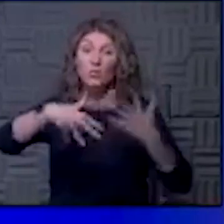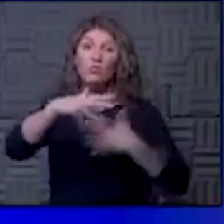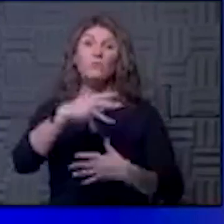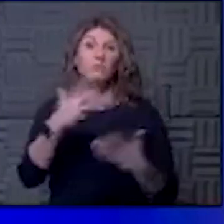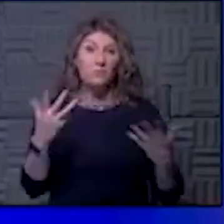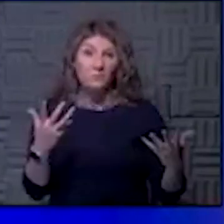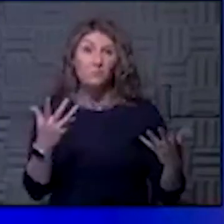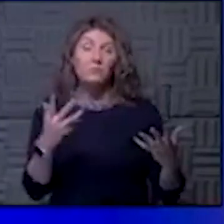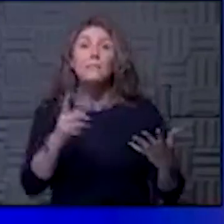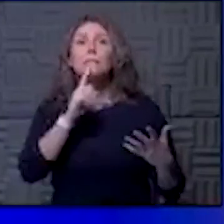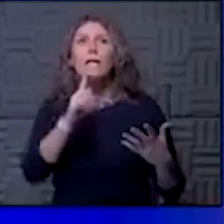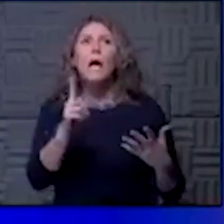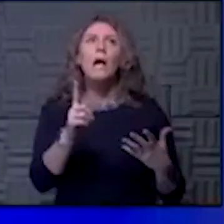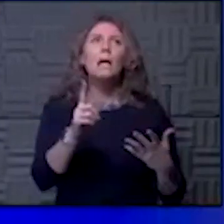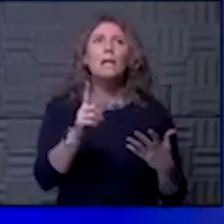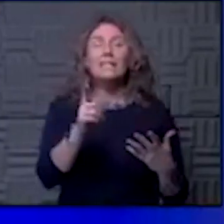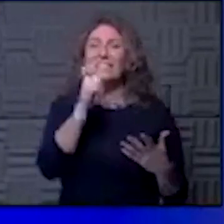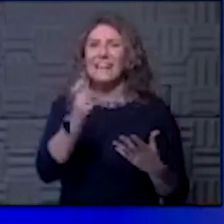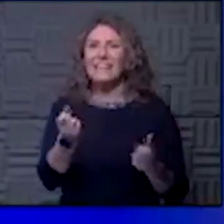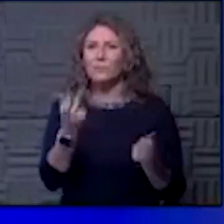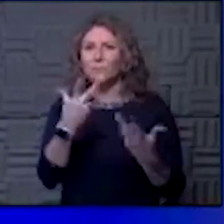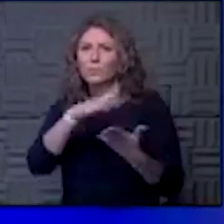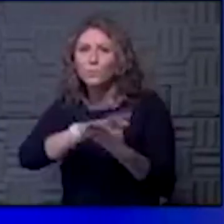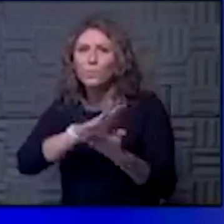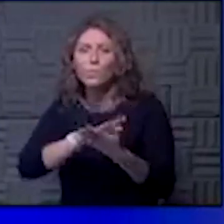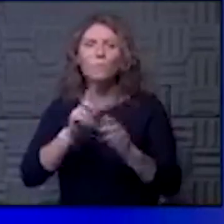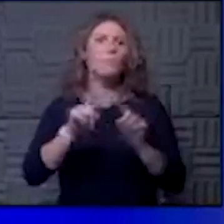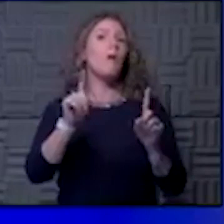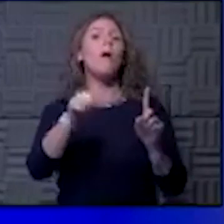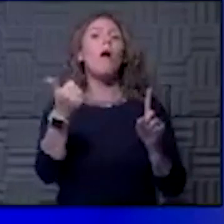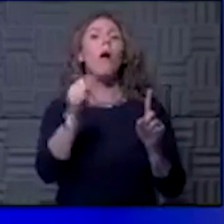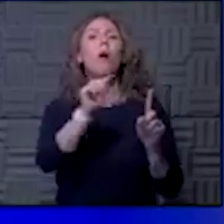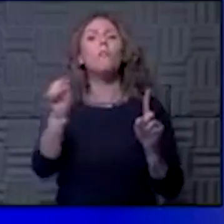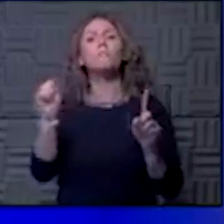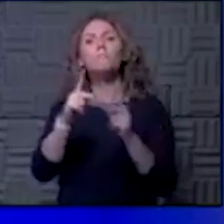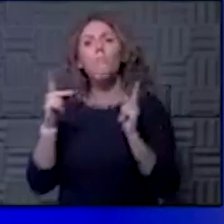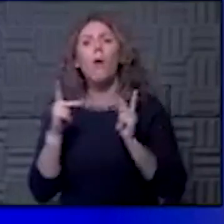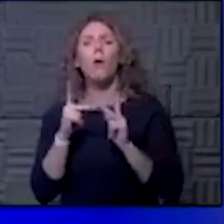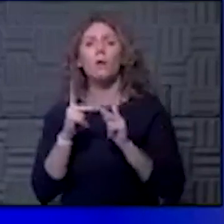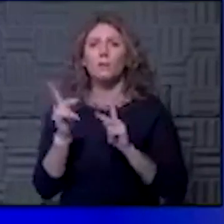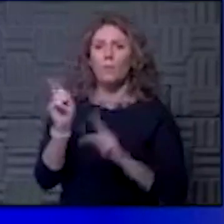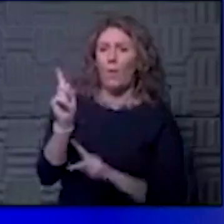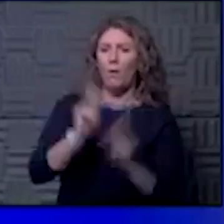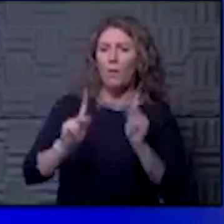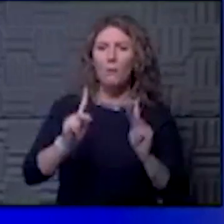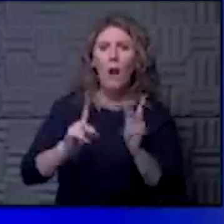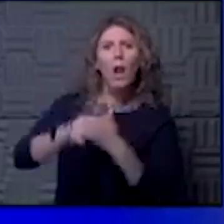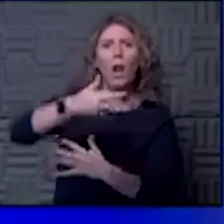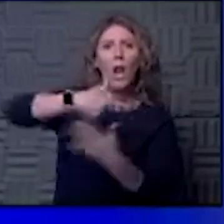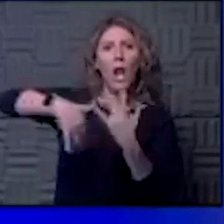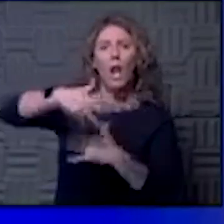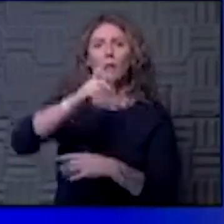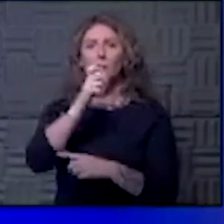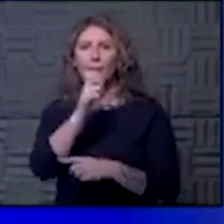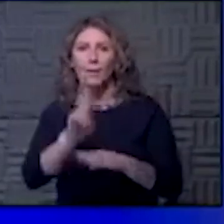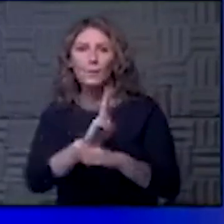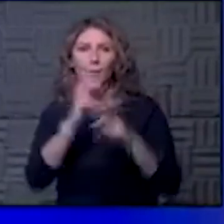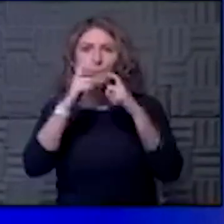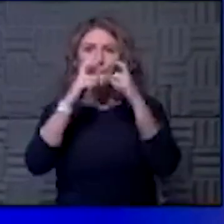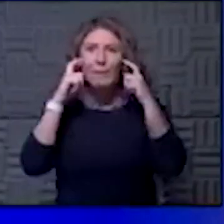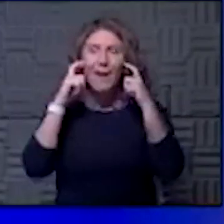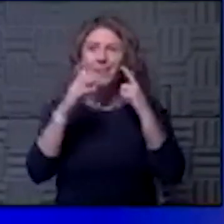not so much school, but those other places where people are getting together, where they aren't really necessarily wearing masks as they should